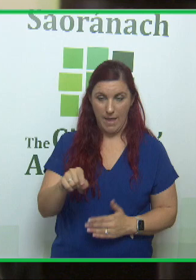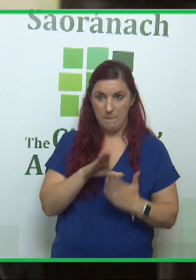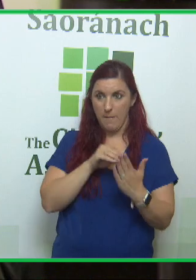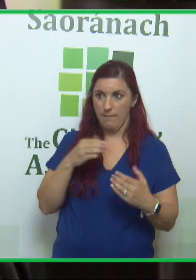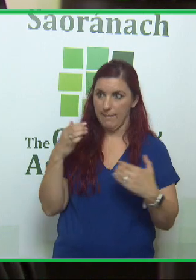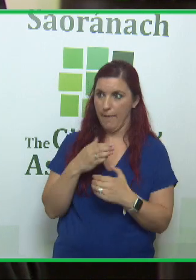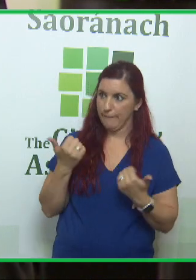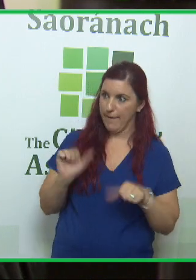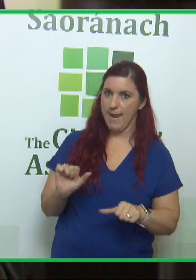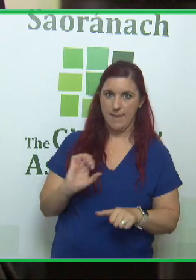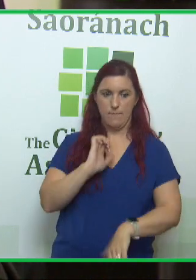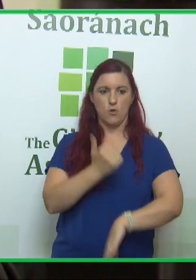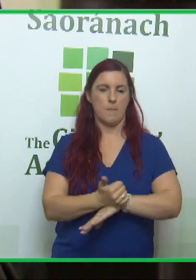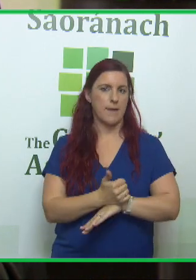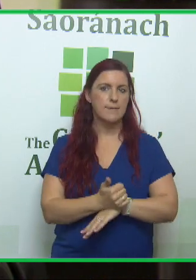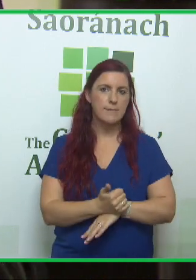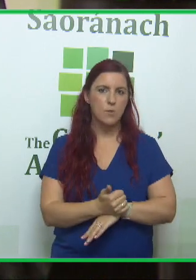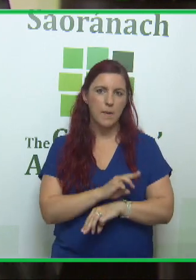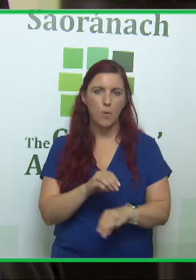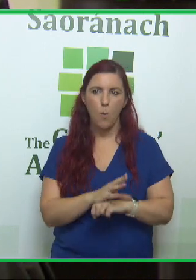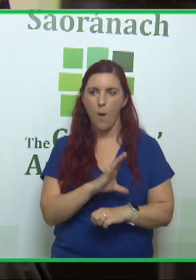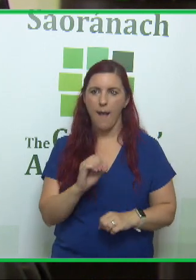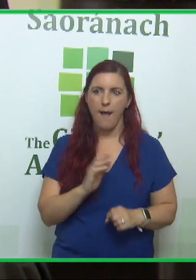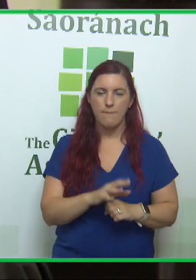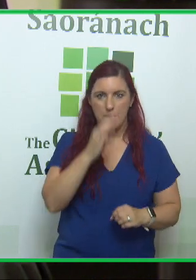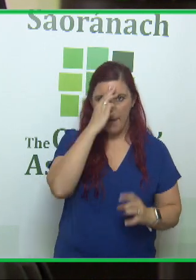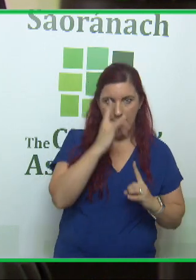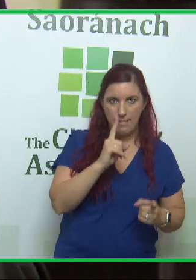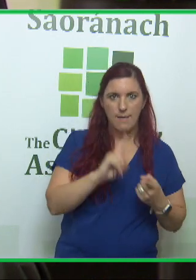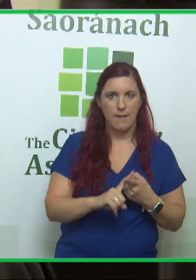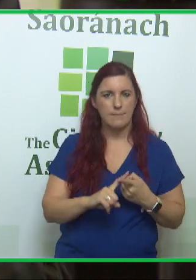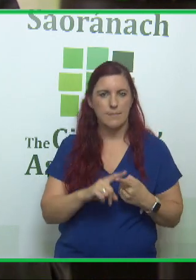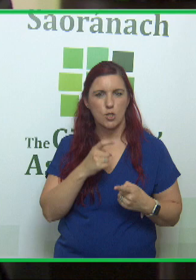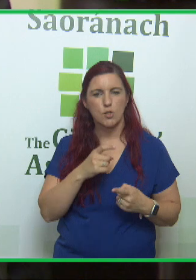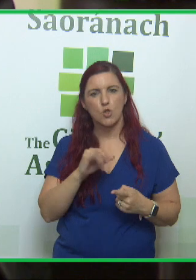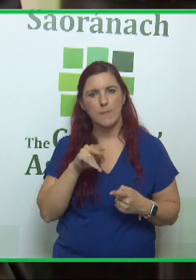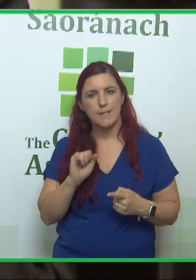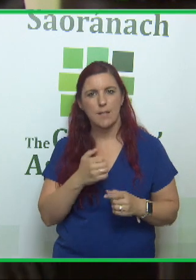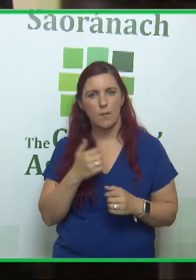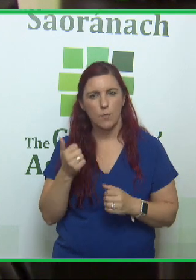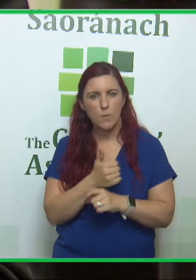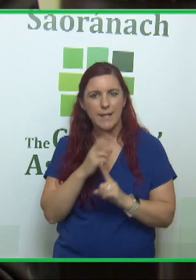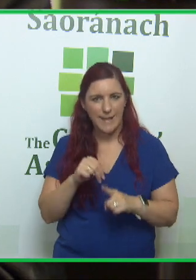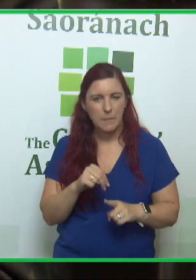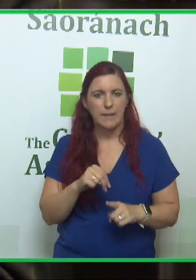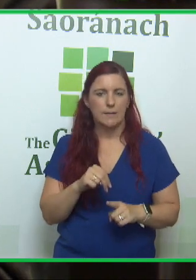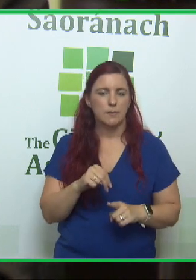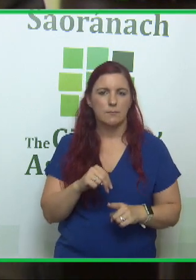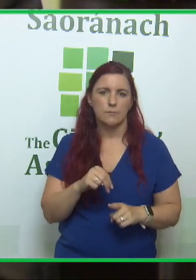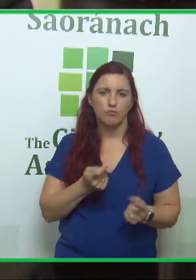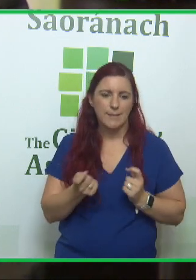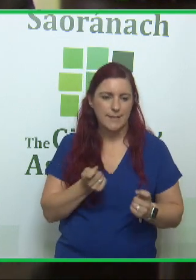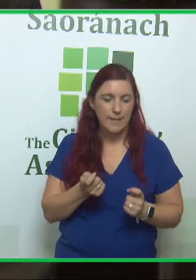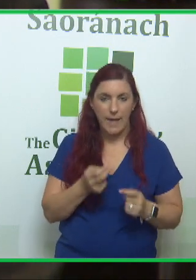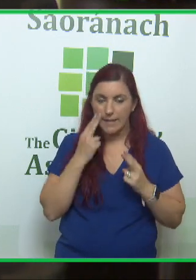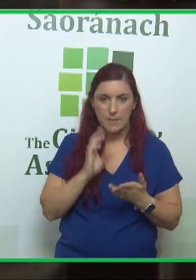in place so that people with coexisting substance use and mental health problems can get appropriate treatment. It needs to be resourced, it needs to be expanded. The